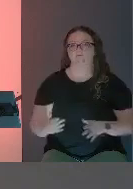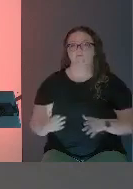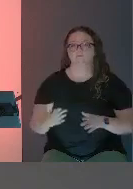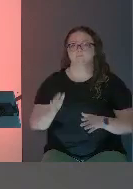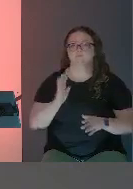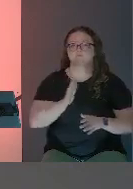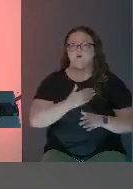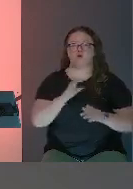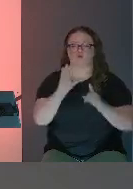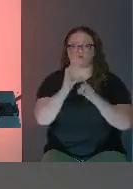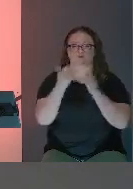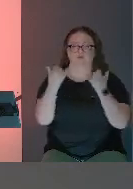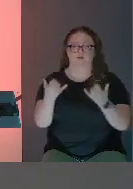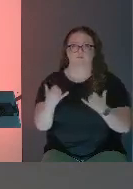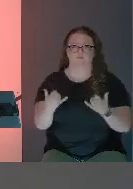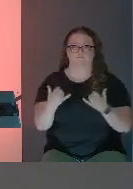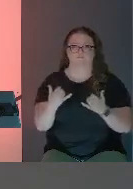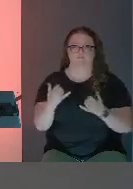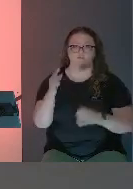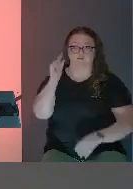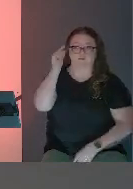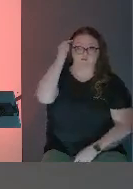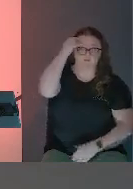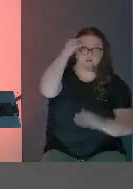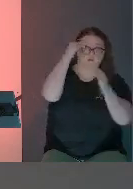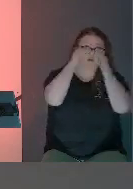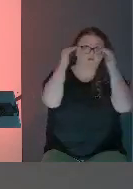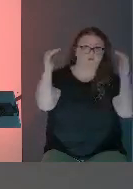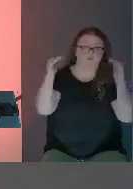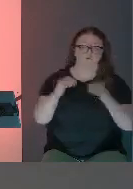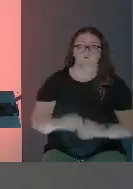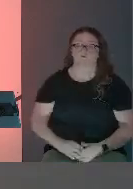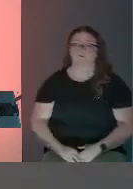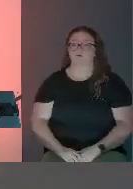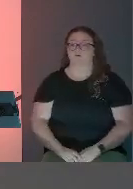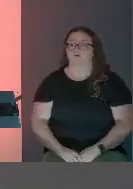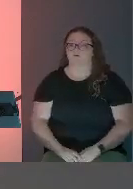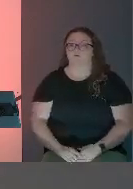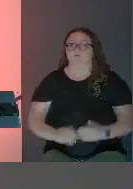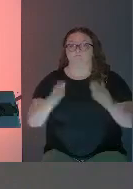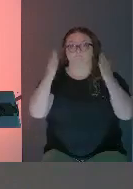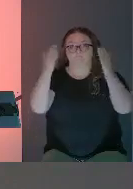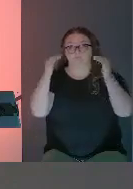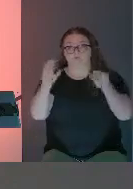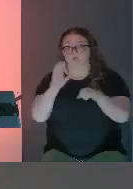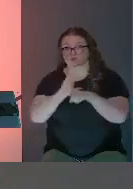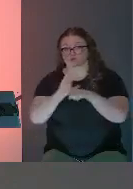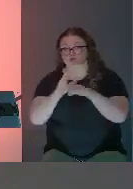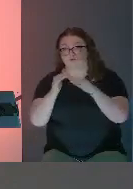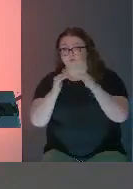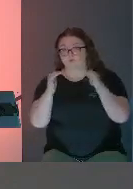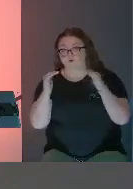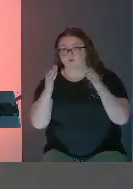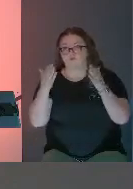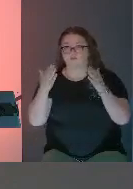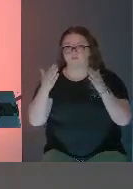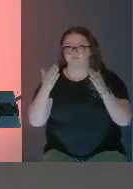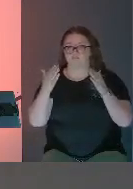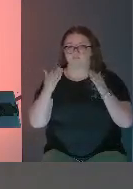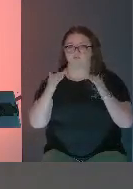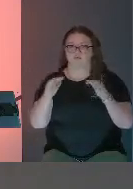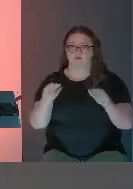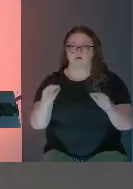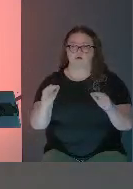culture at the governmental level, at the church level, and even at the family level has